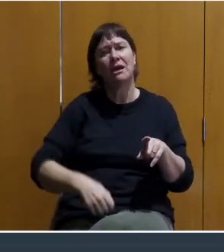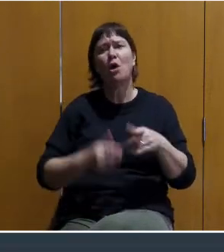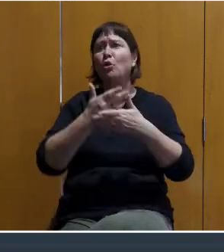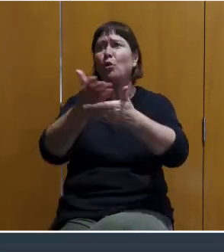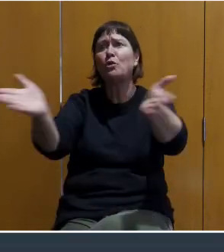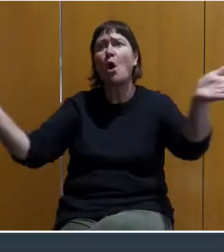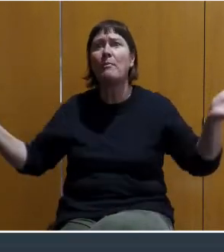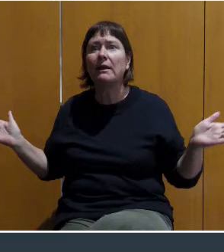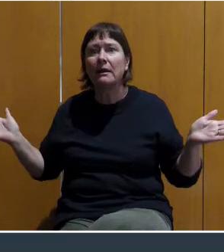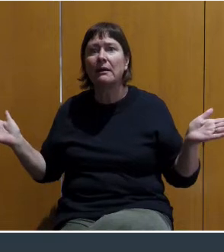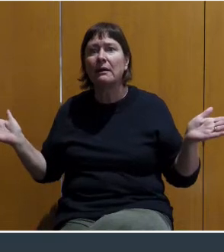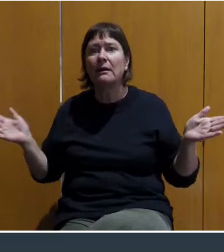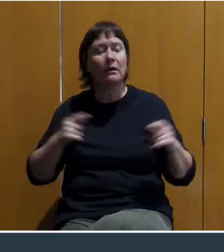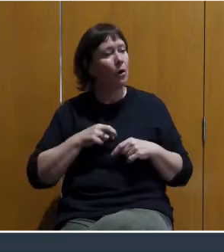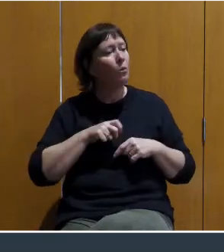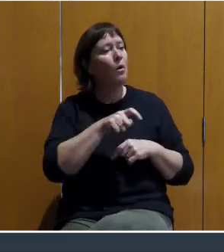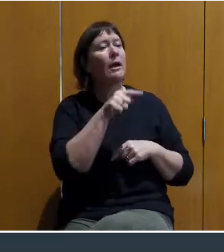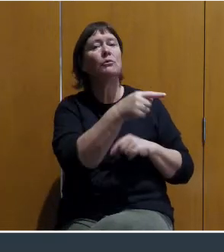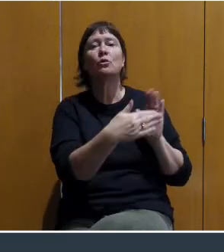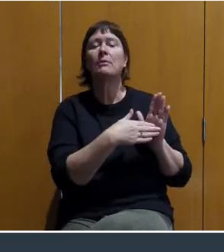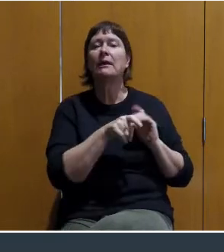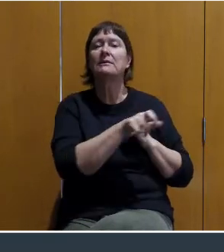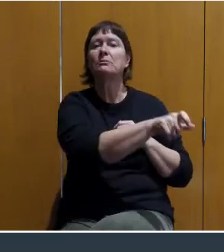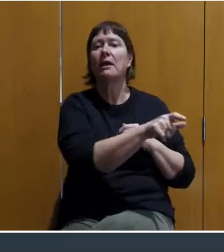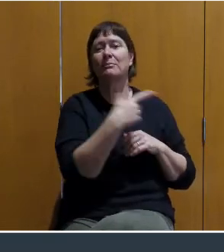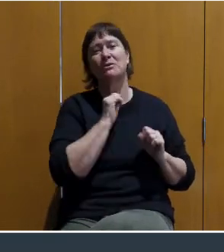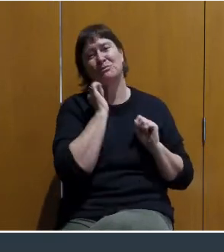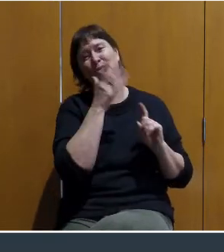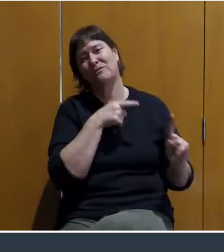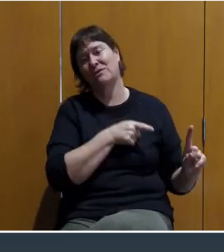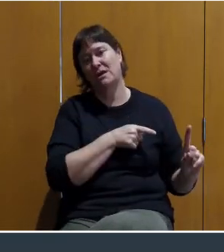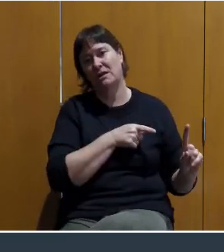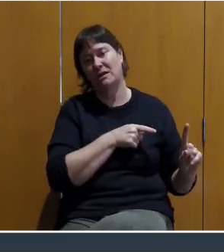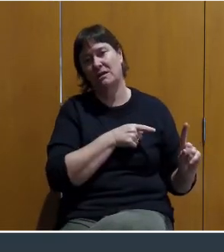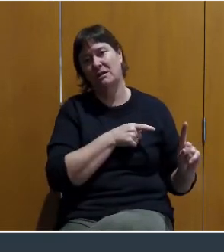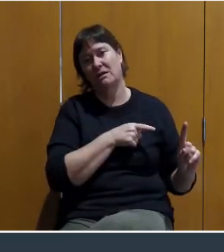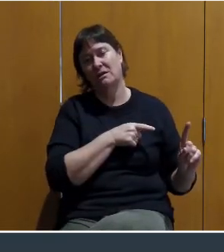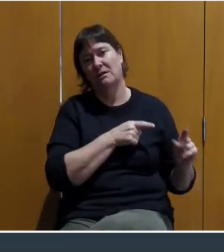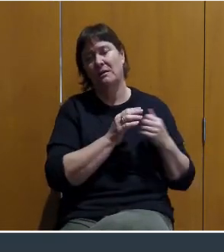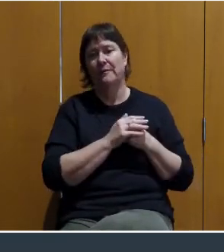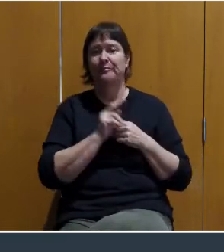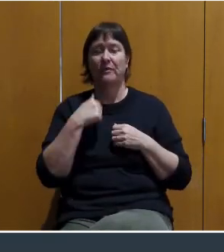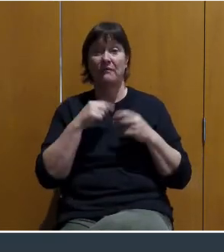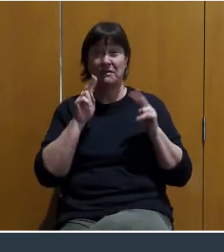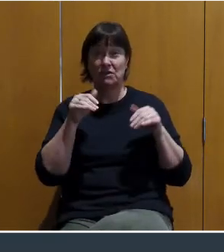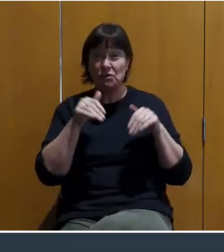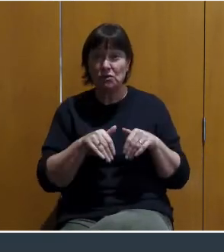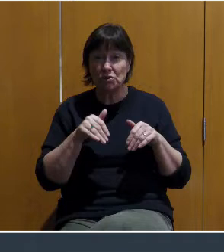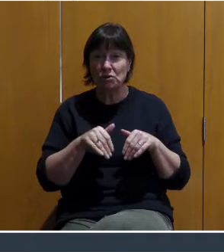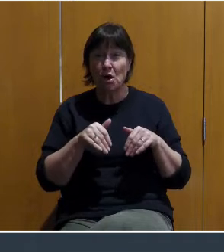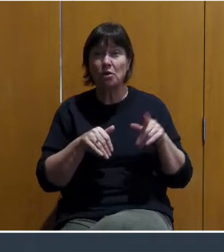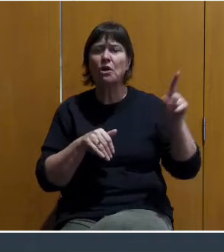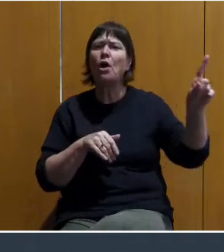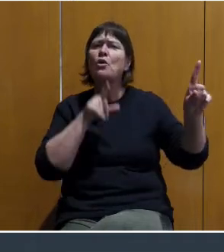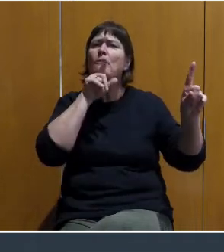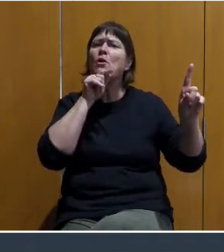open areas. Yet they'll walk straight up Maggie's Way into the walkway because it's beautiful. I've seen dogs going pheasants up in the